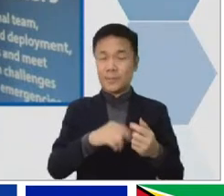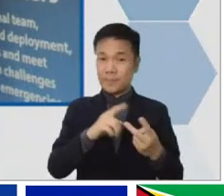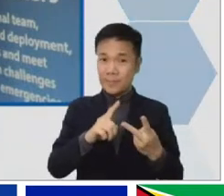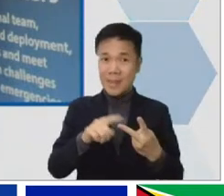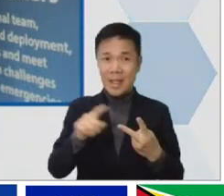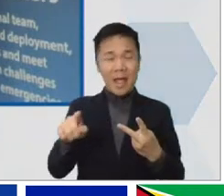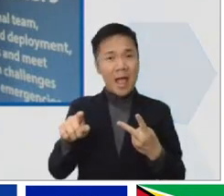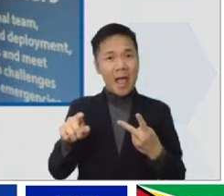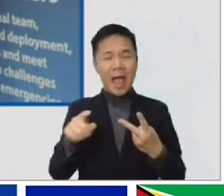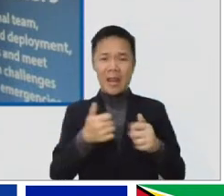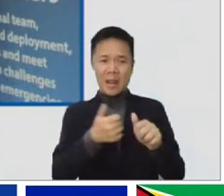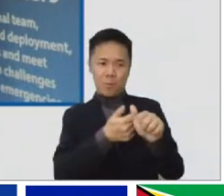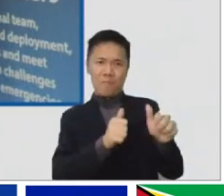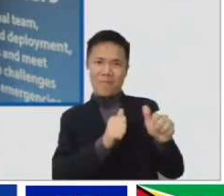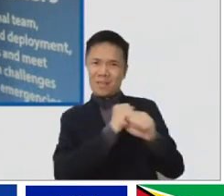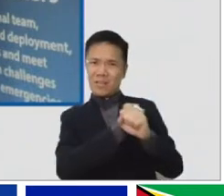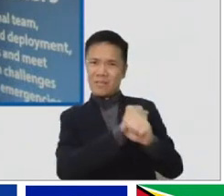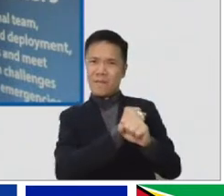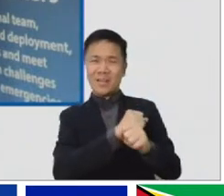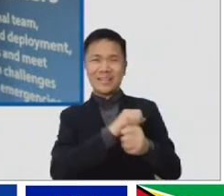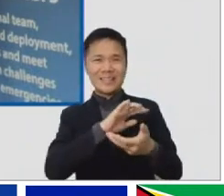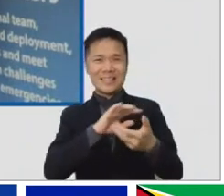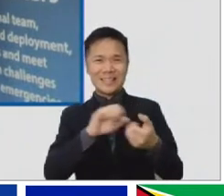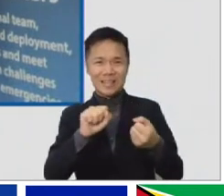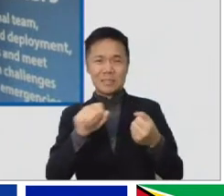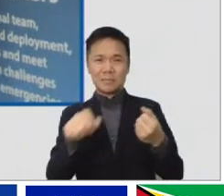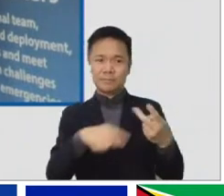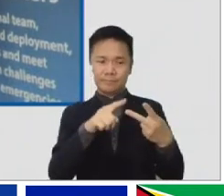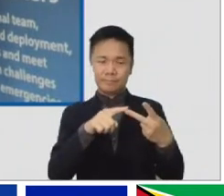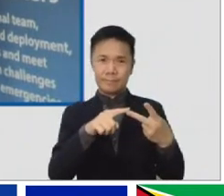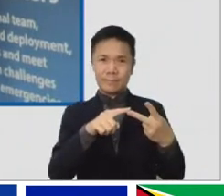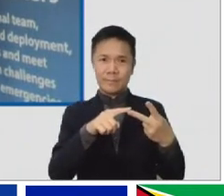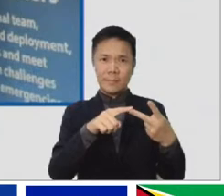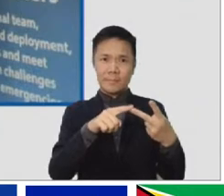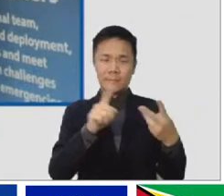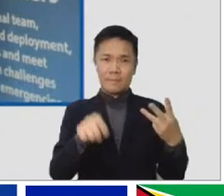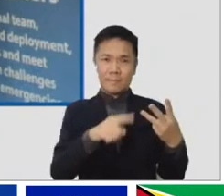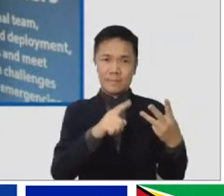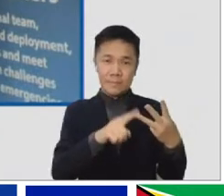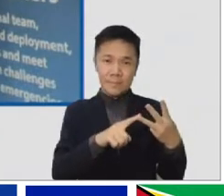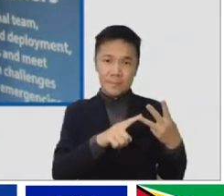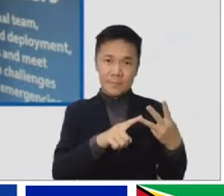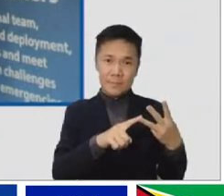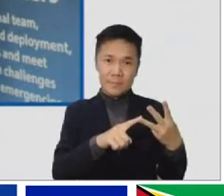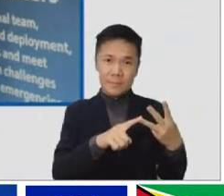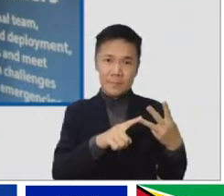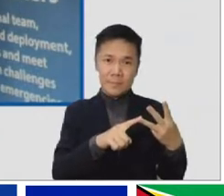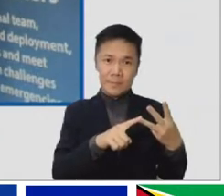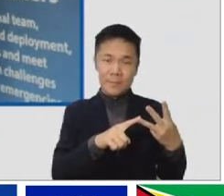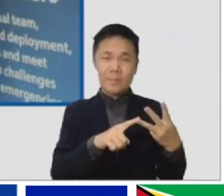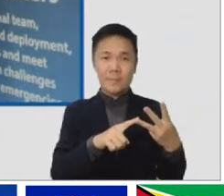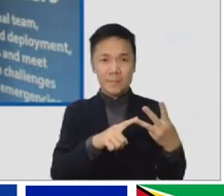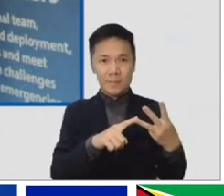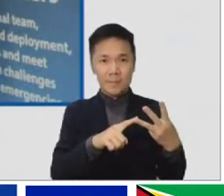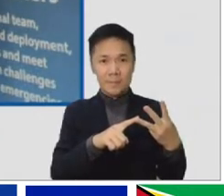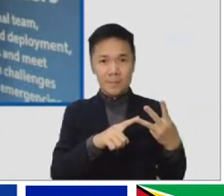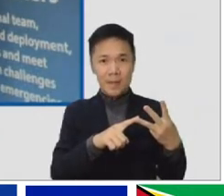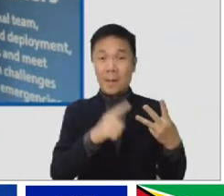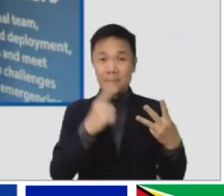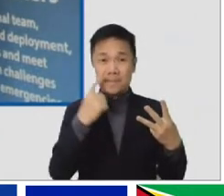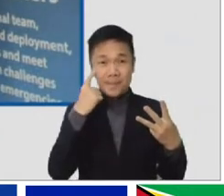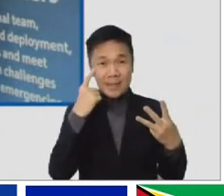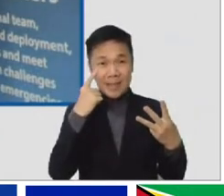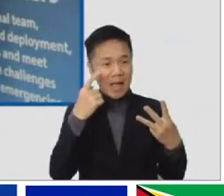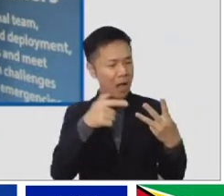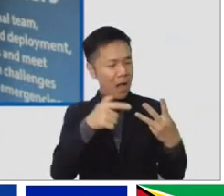disasters, and many aspects of the different answers to disasters.